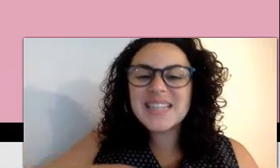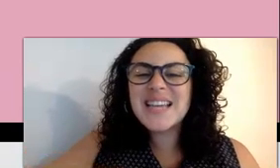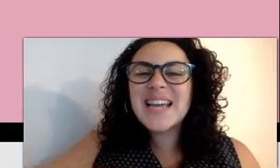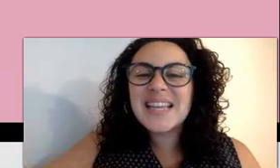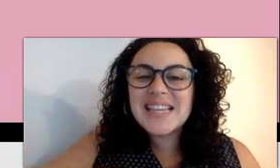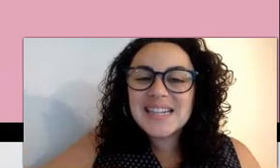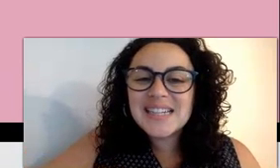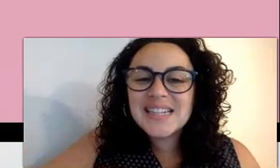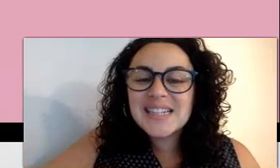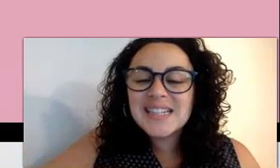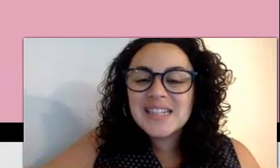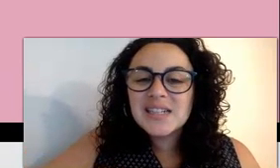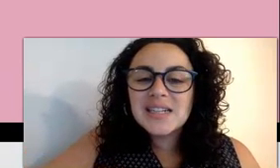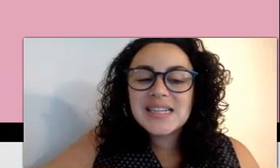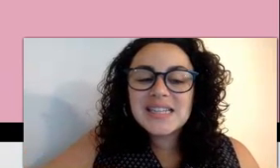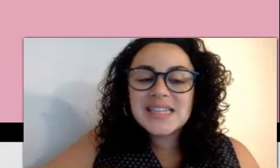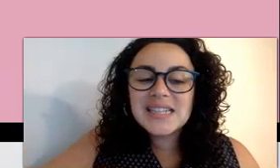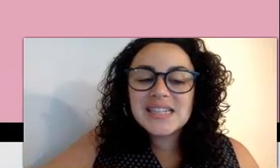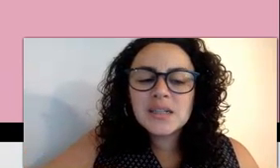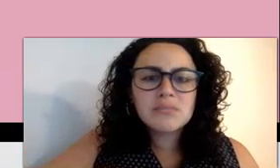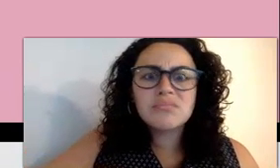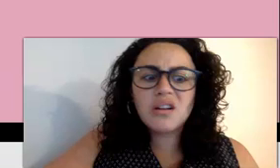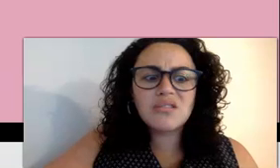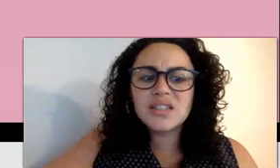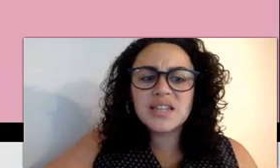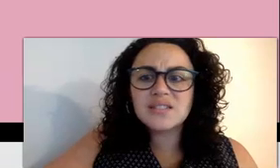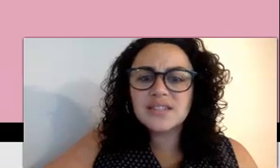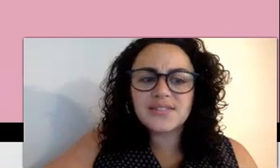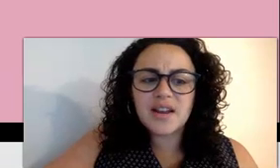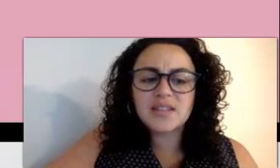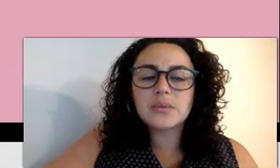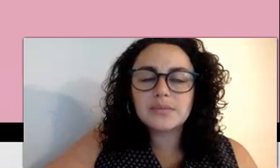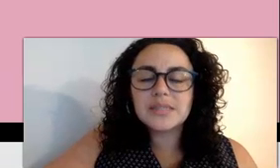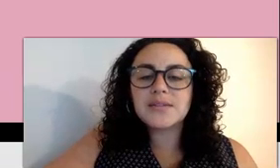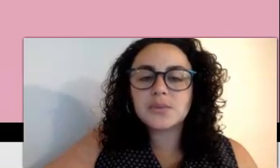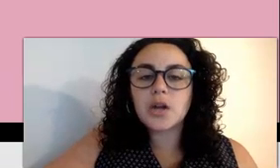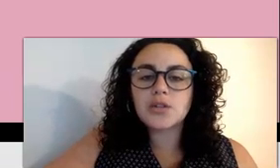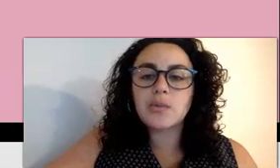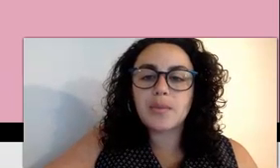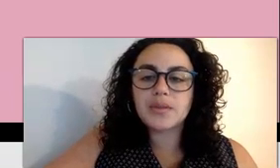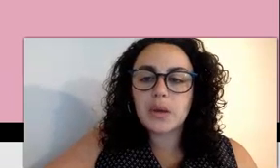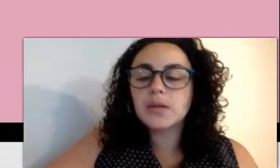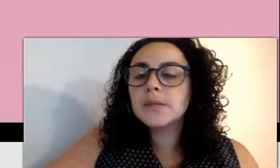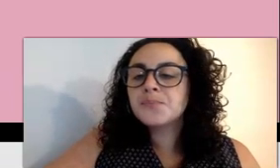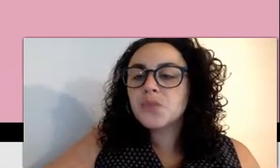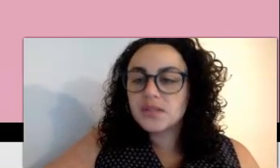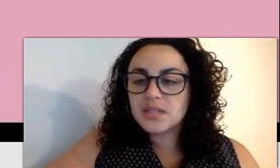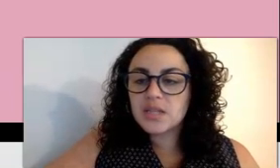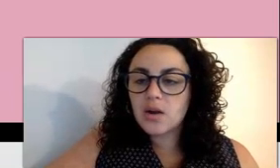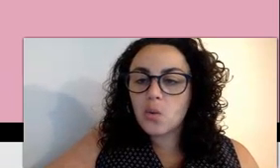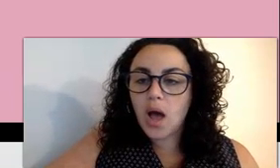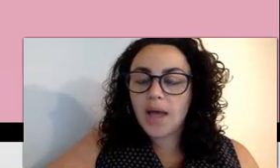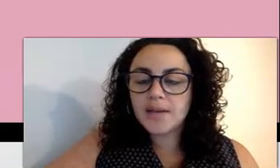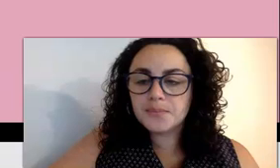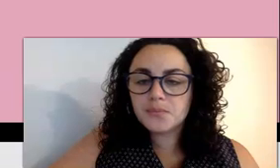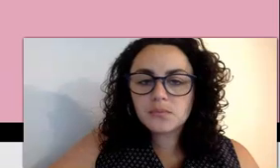represents is Y. Y. Totally sounds different, right? So we really have to work hard to remember this one. This is the